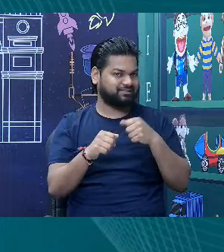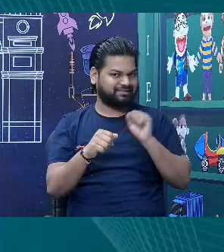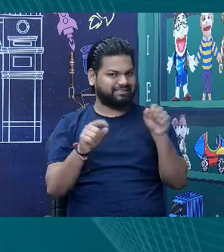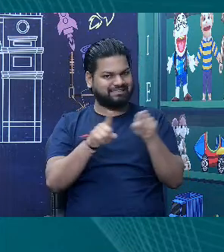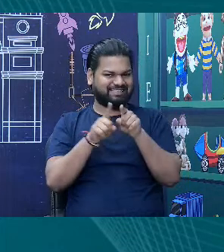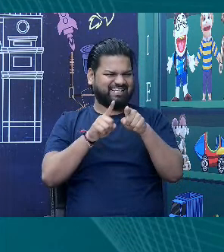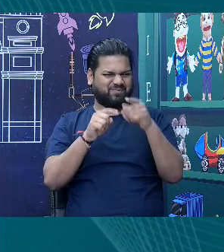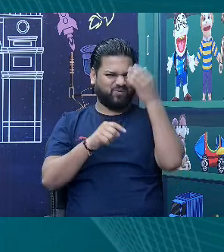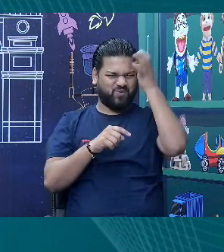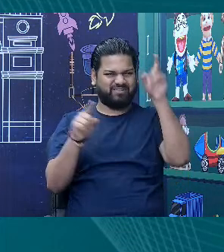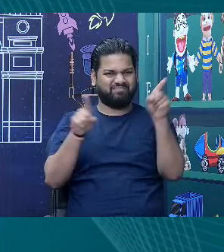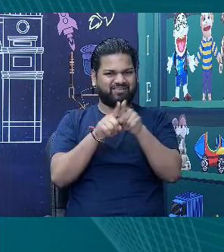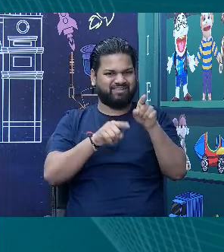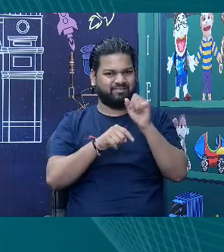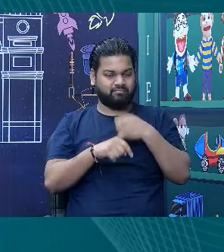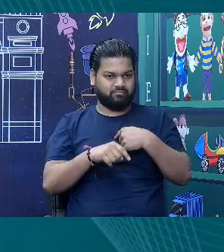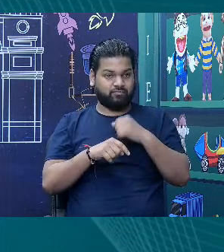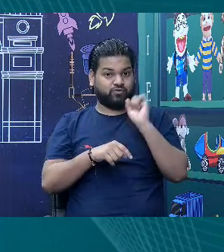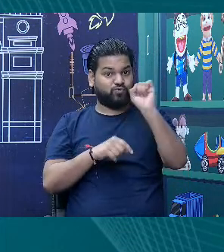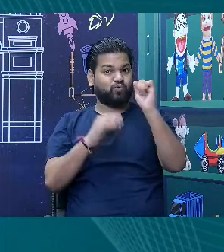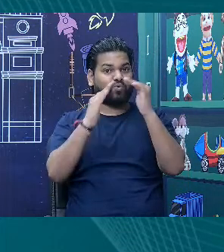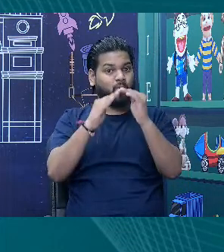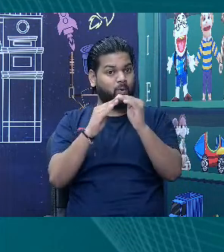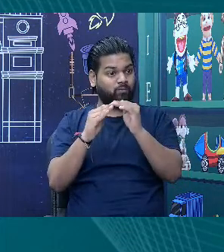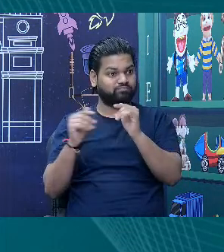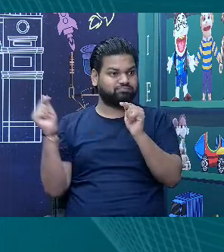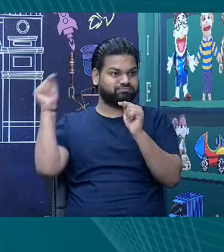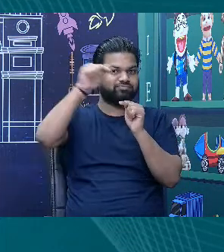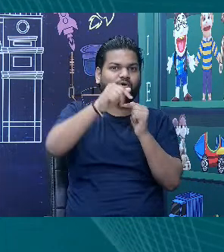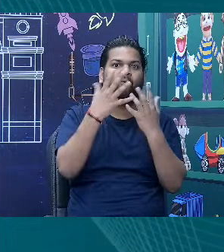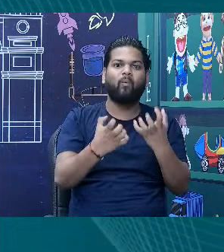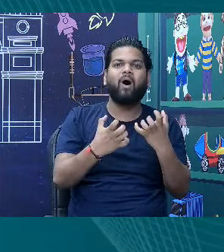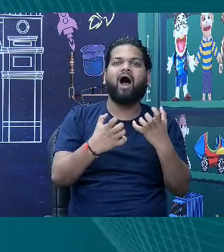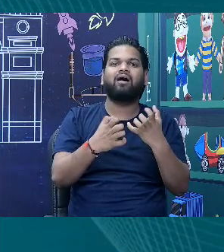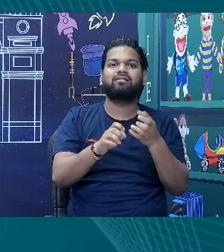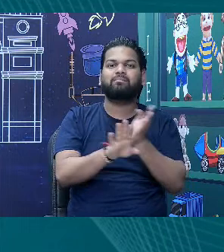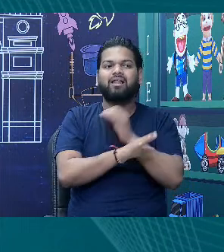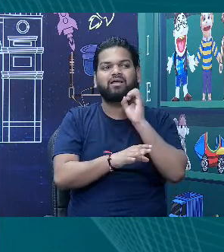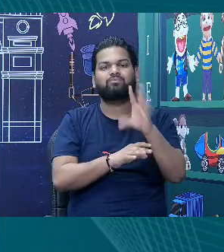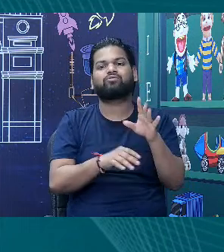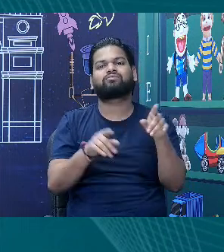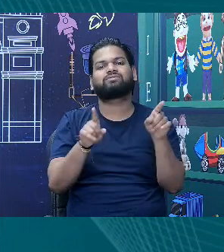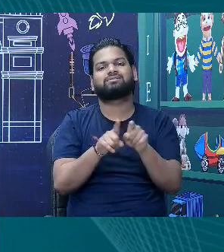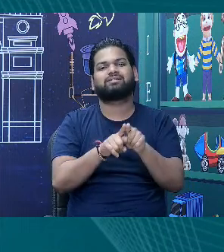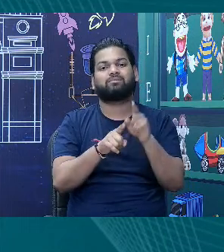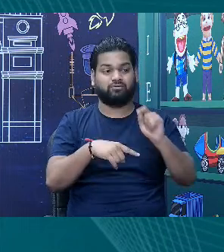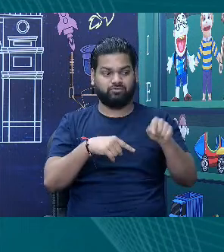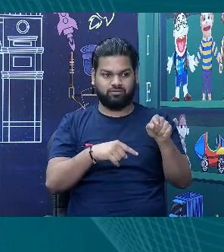So Kanga gets himself an appointment and he goes to visit Dr. Stephen Hawking,